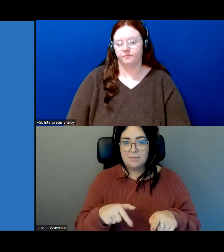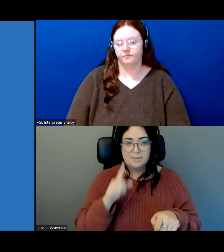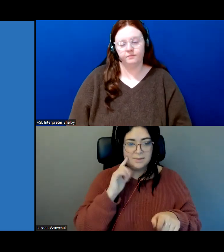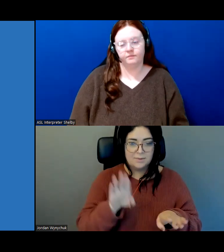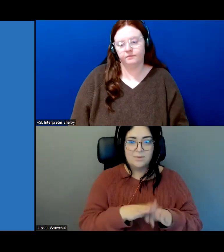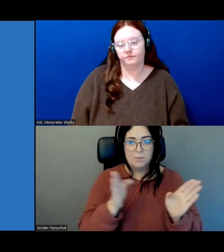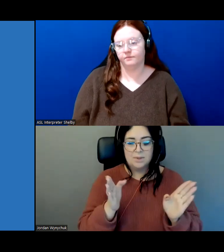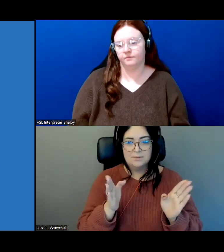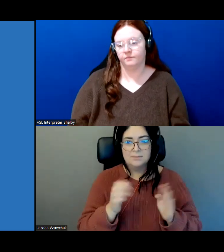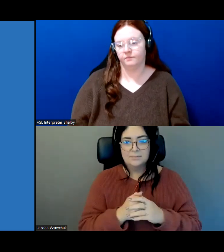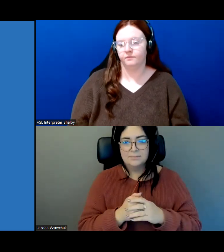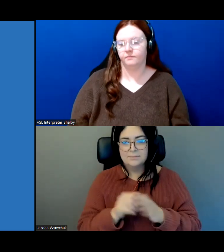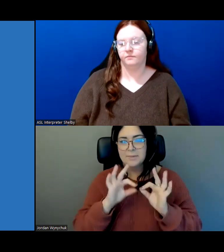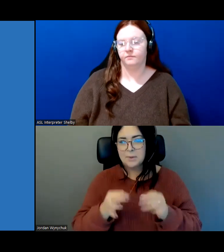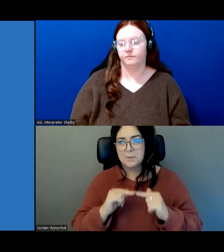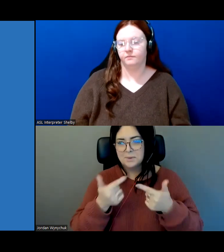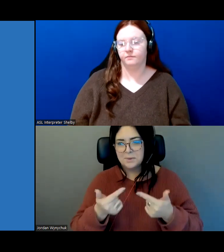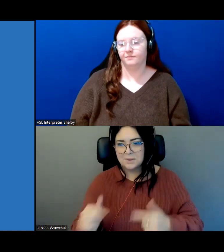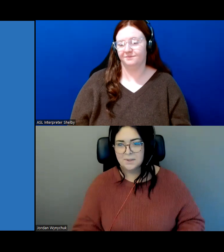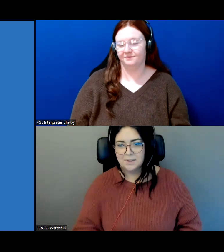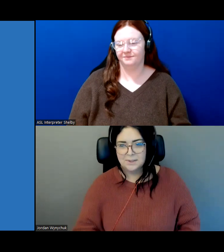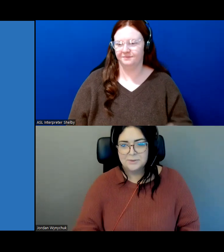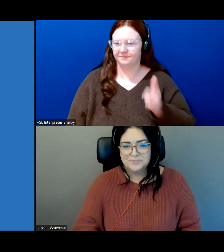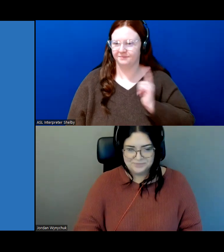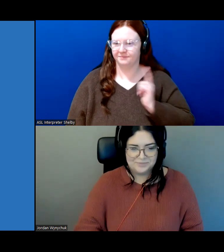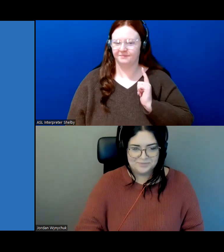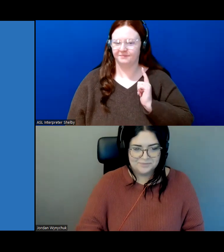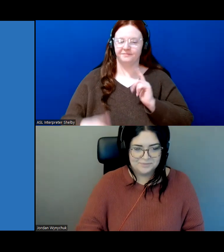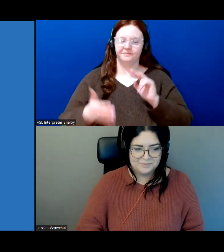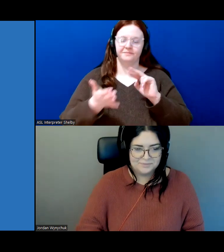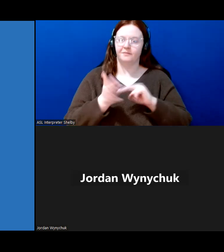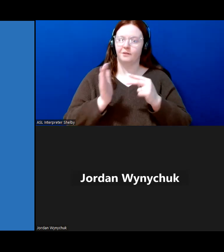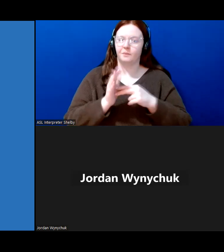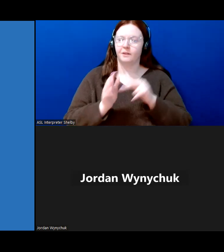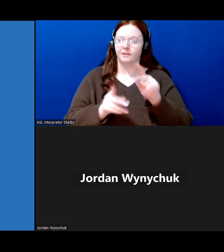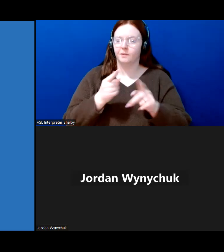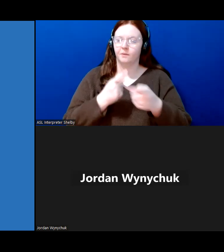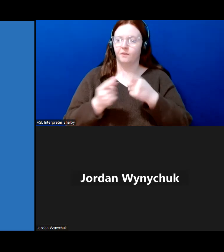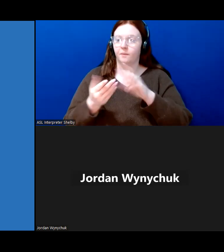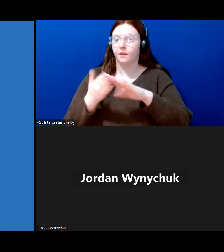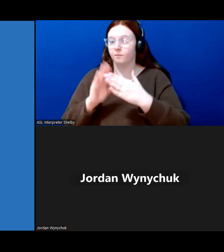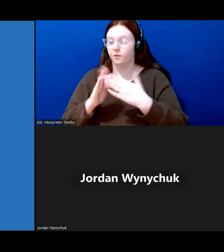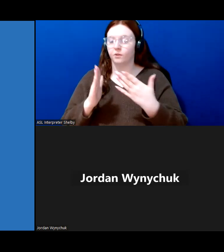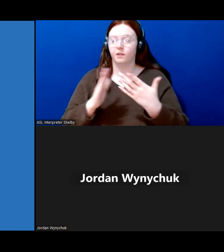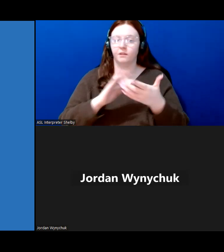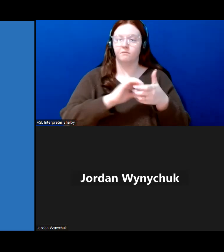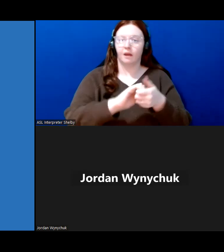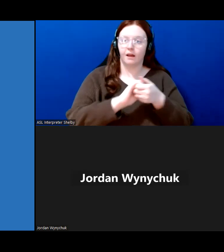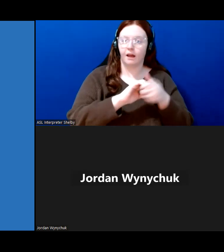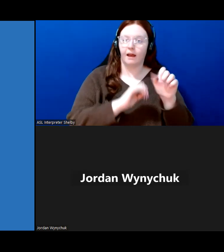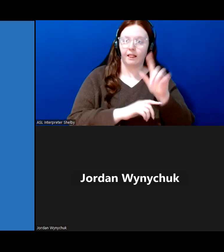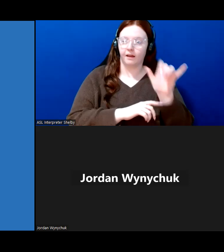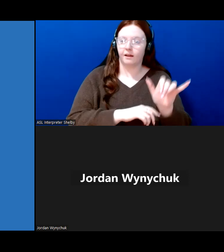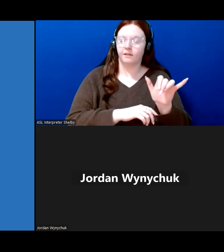opened. So that's folks from our community and our allies. I've also given tours